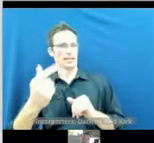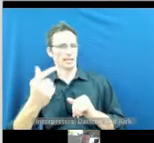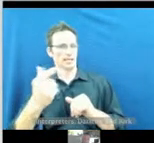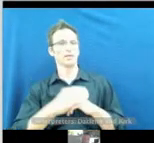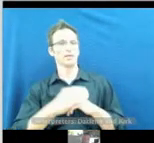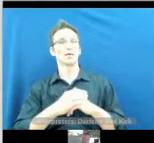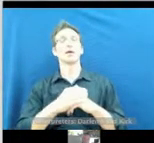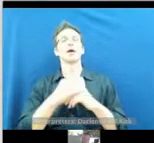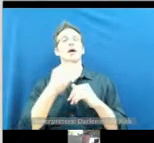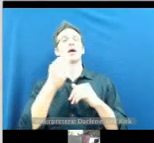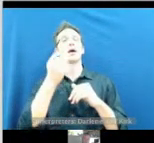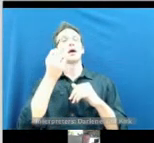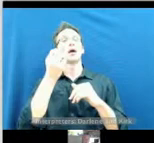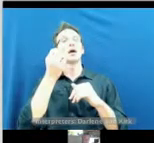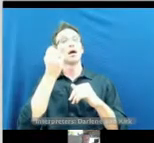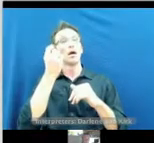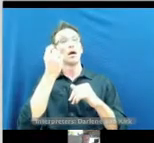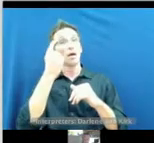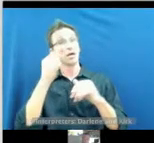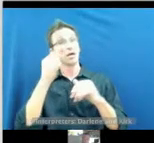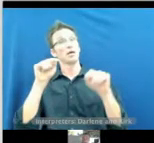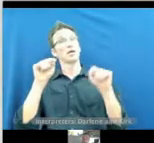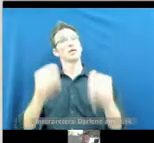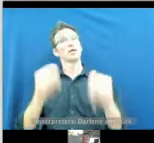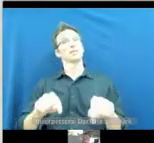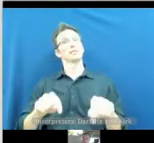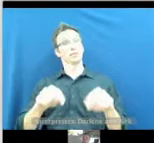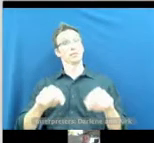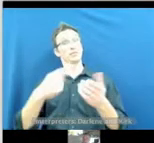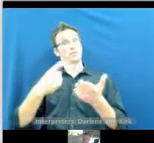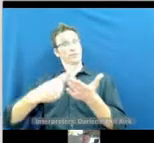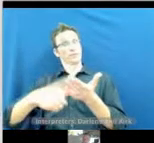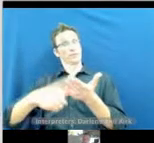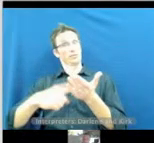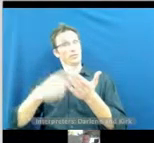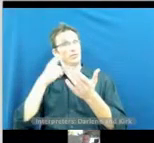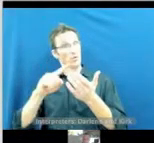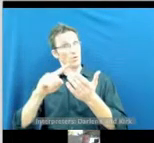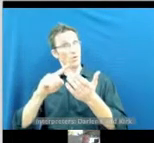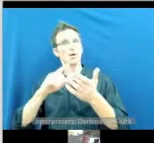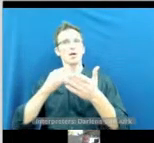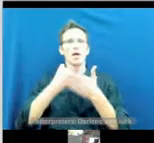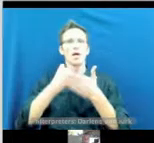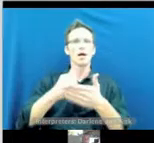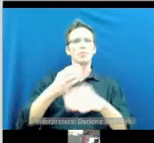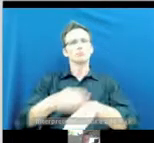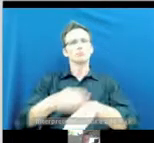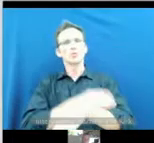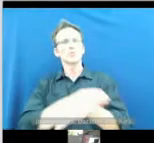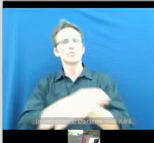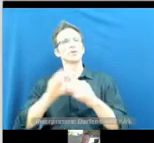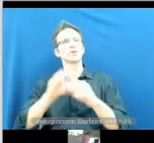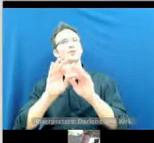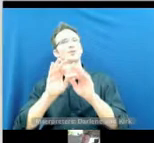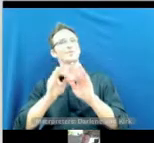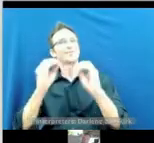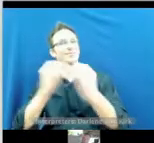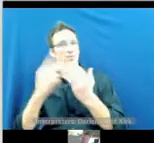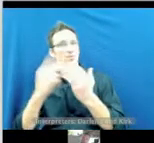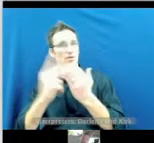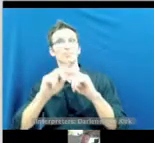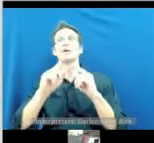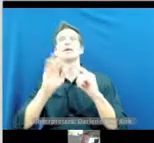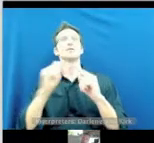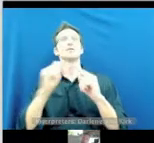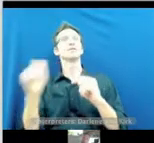this conversation initially is to address interpreter education programs, if you're an interpreter and you're sitting there and